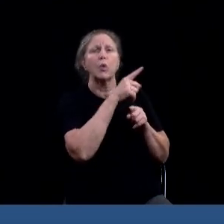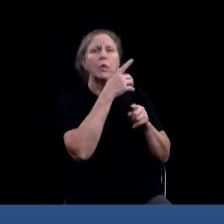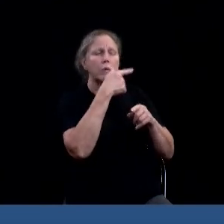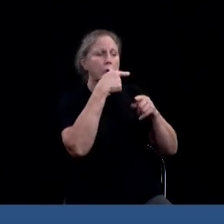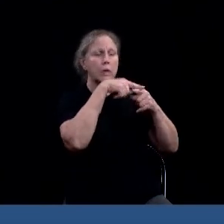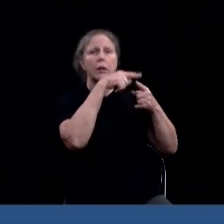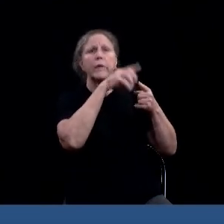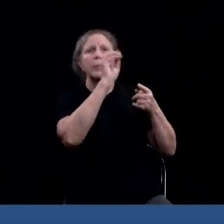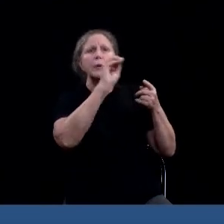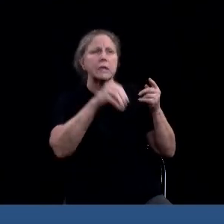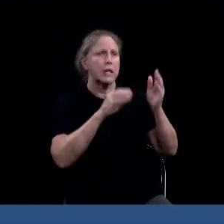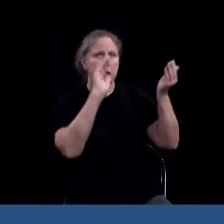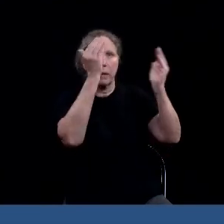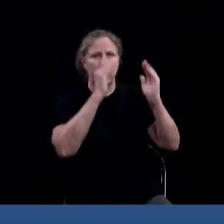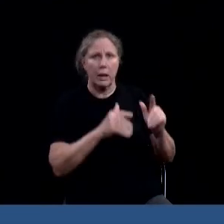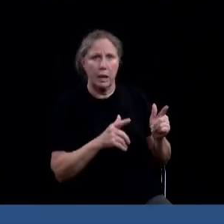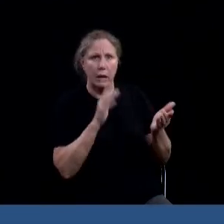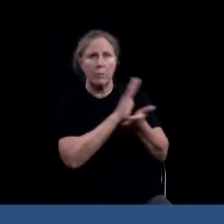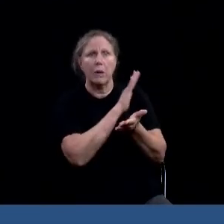documentation for the councilman.